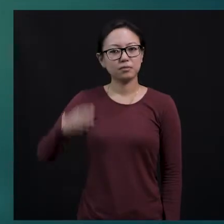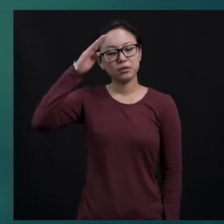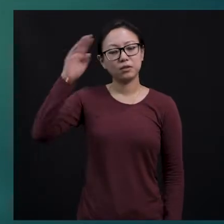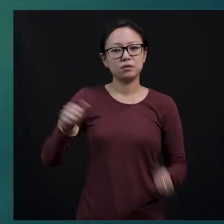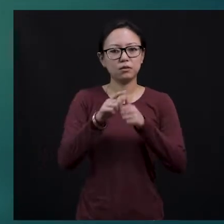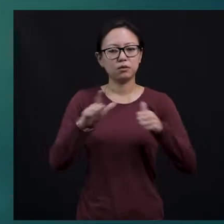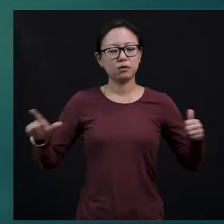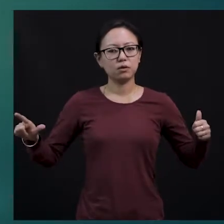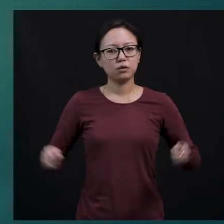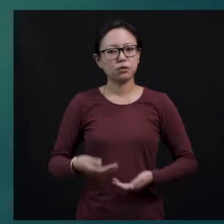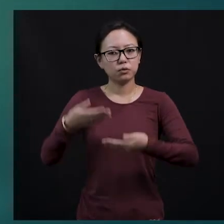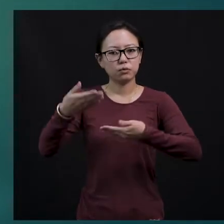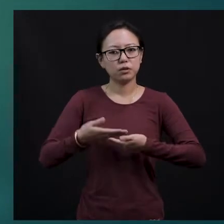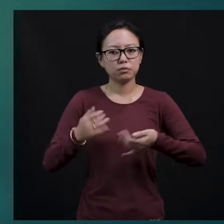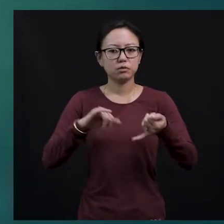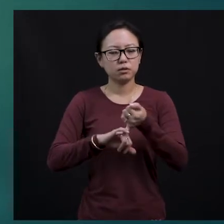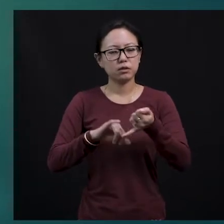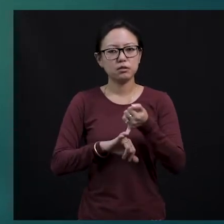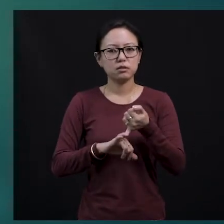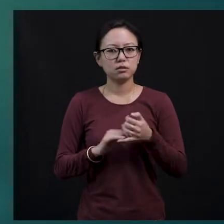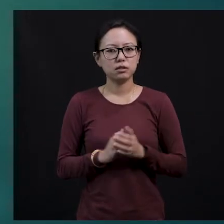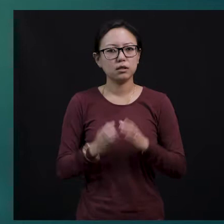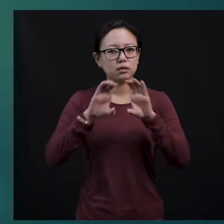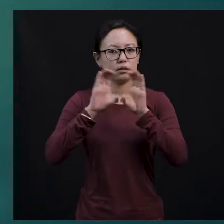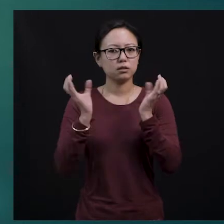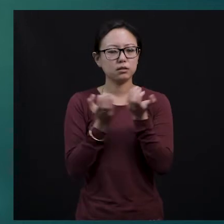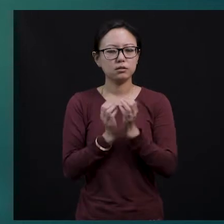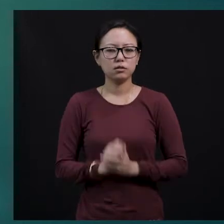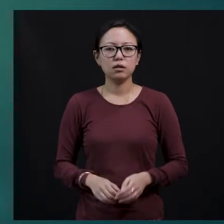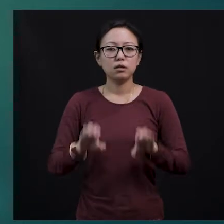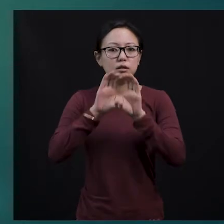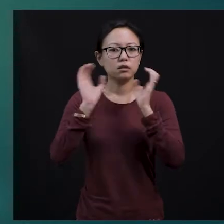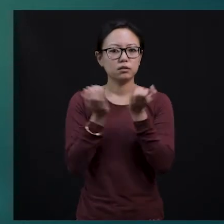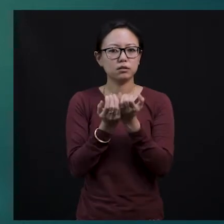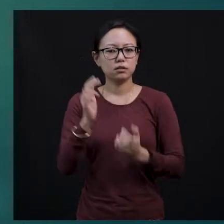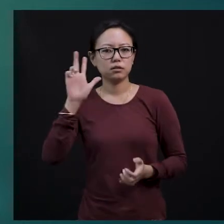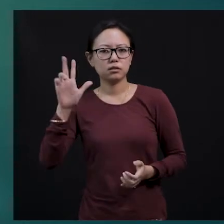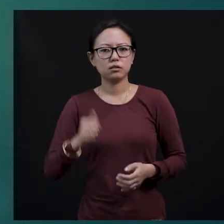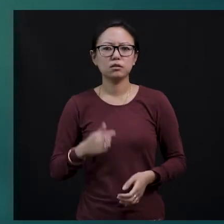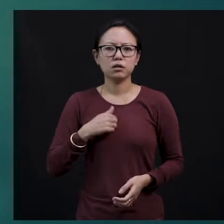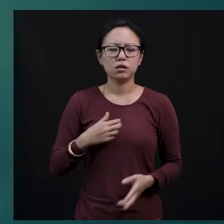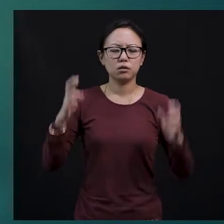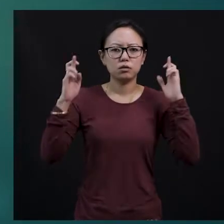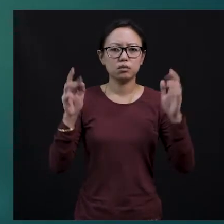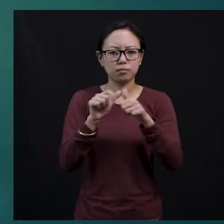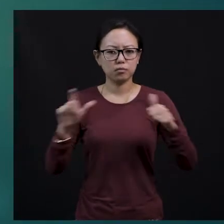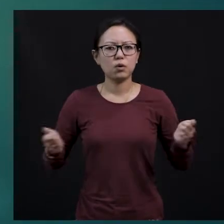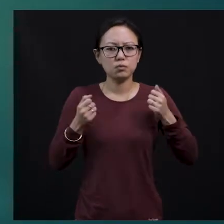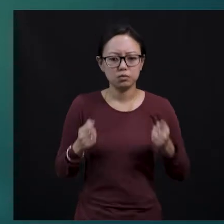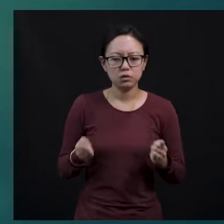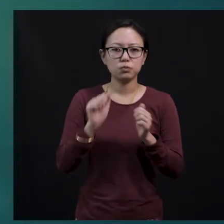Hi everyone and welcome to Social Science class 8, and I do hope that you guys are sitting with your